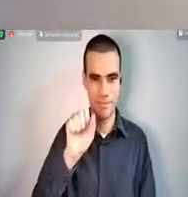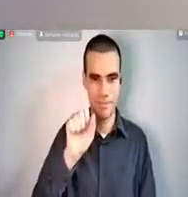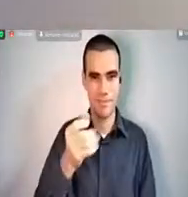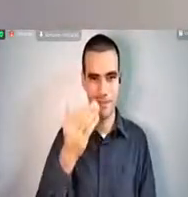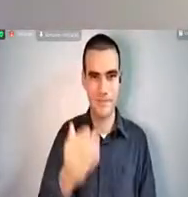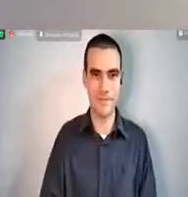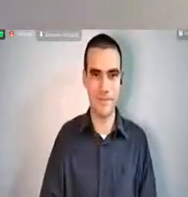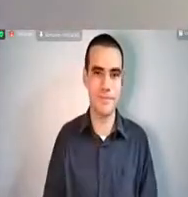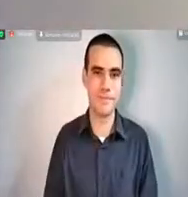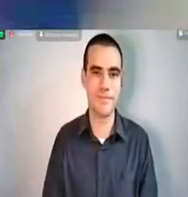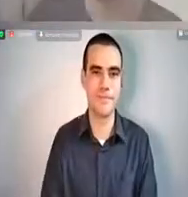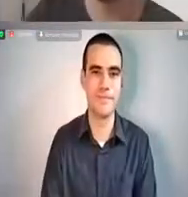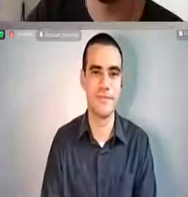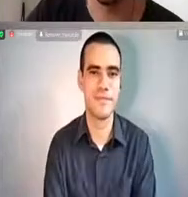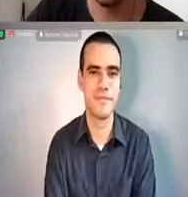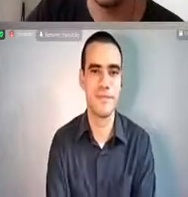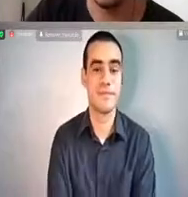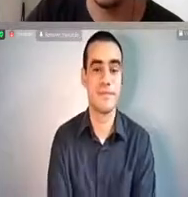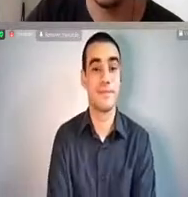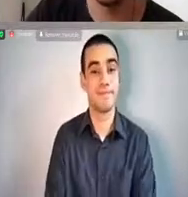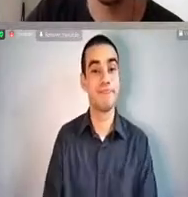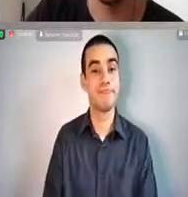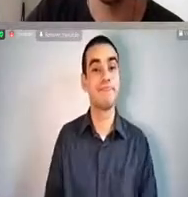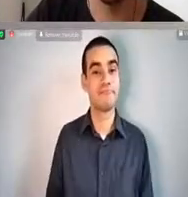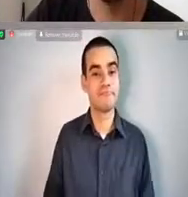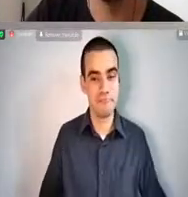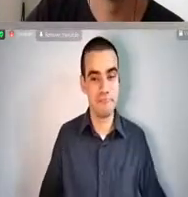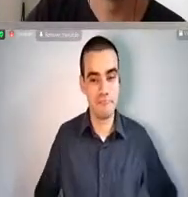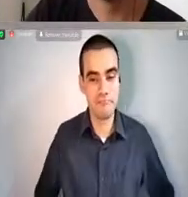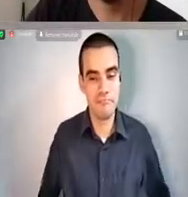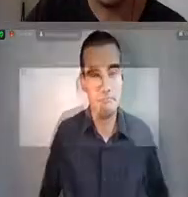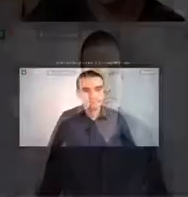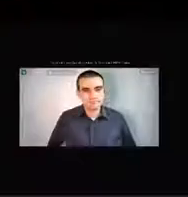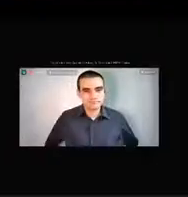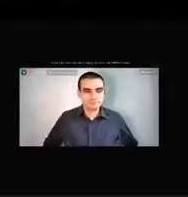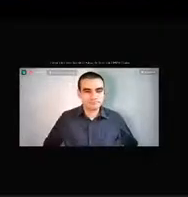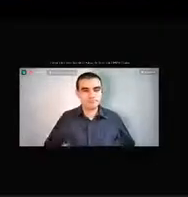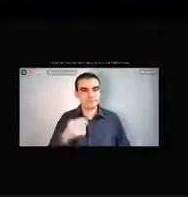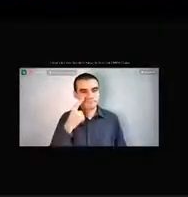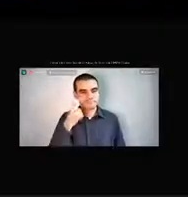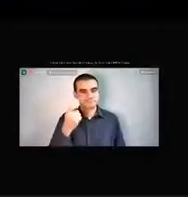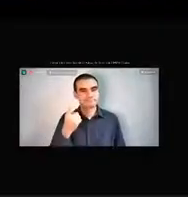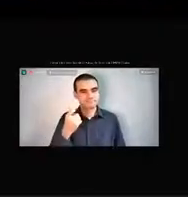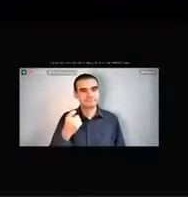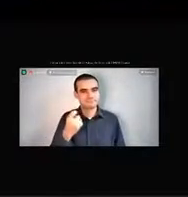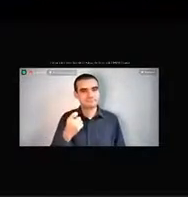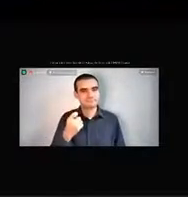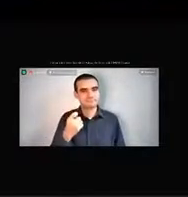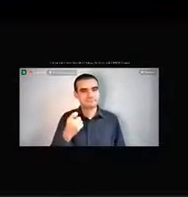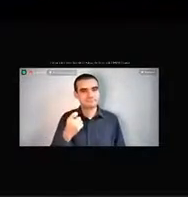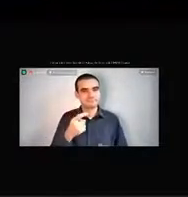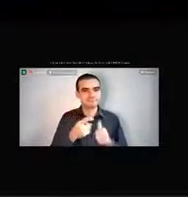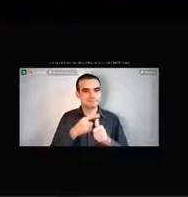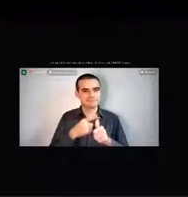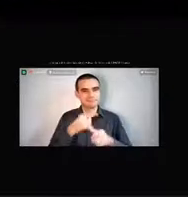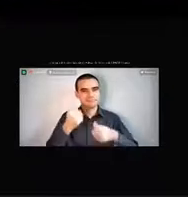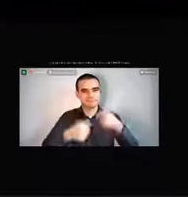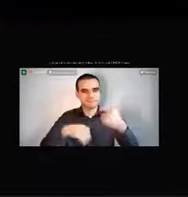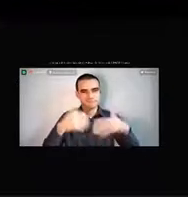Jonas. I think very interesting this first exchange here that we have.